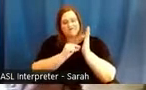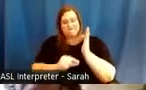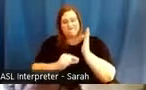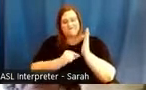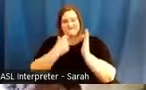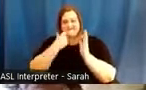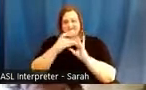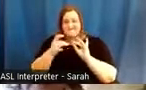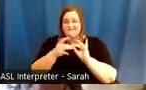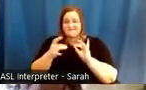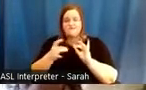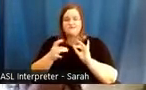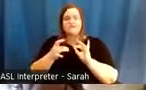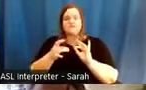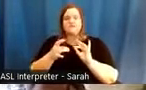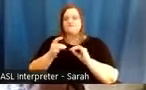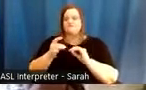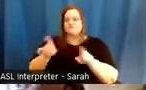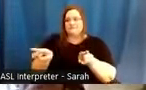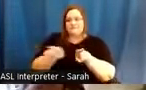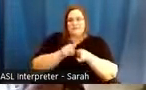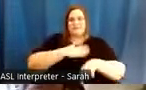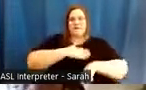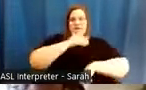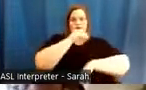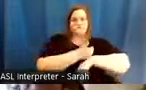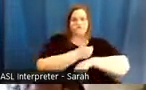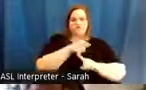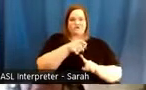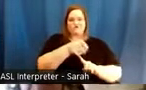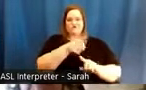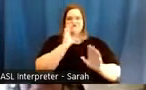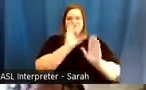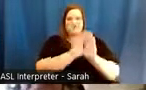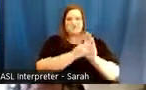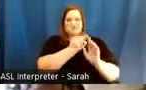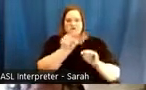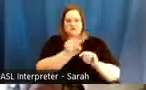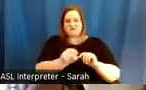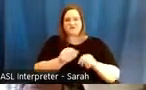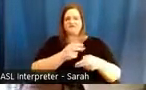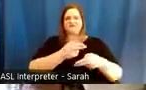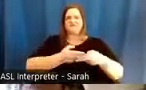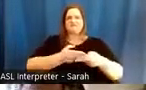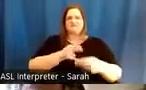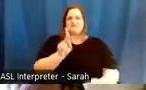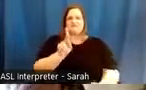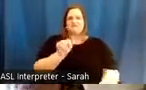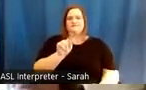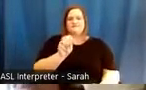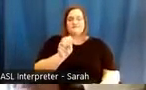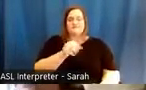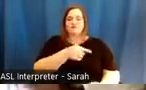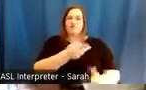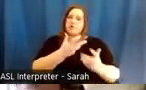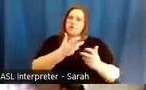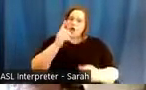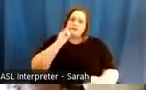what my daughter Kate, who is up on the screen right now, wants too. She wants a forever